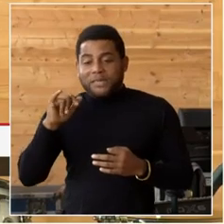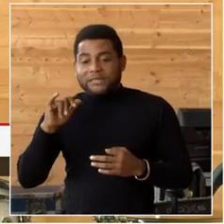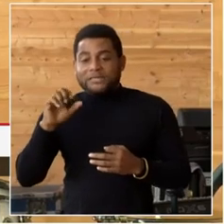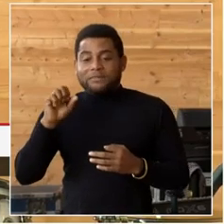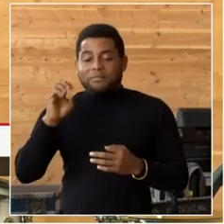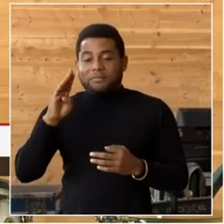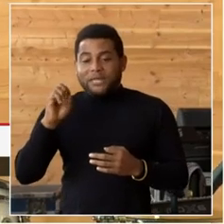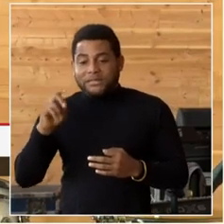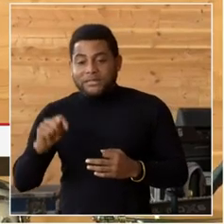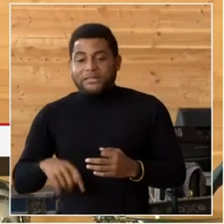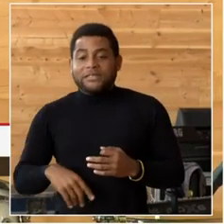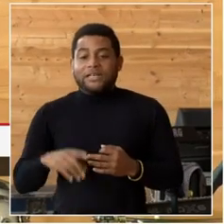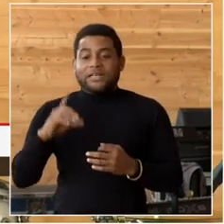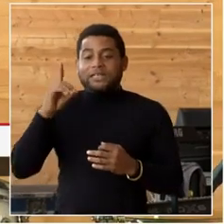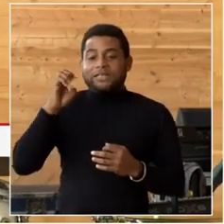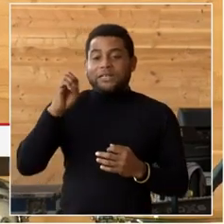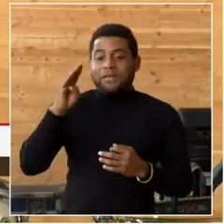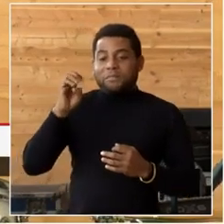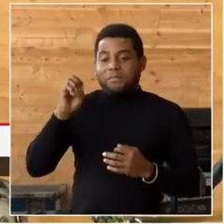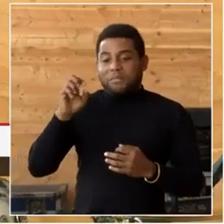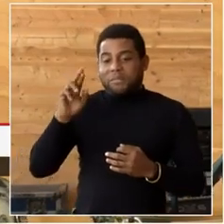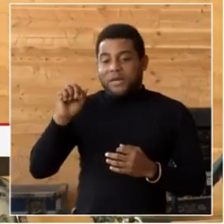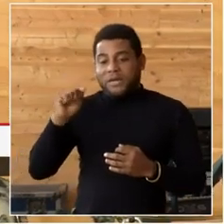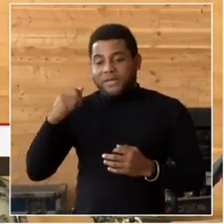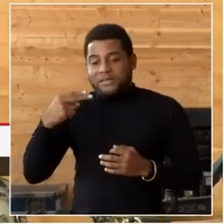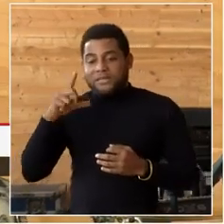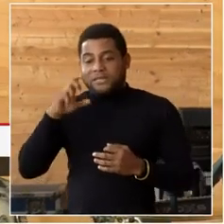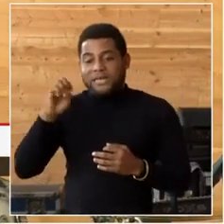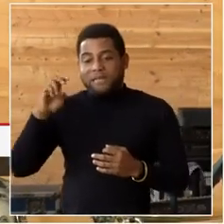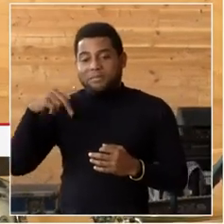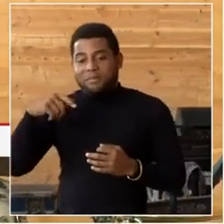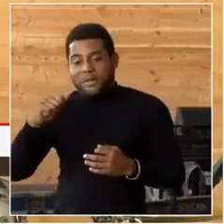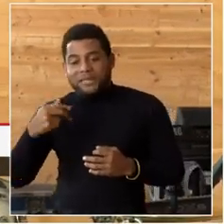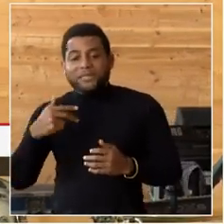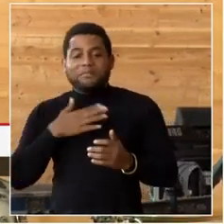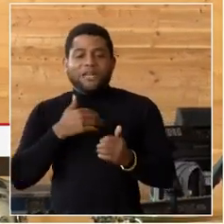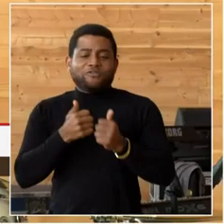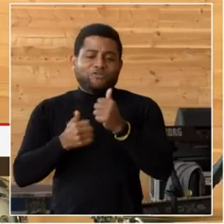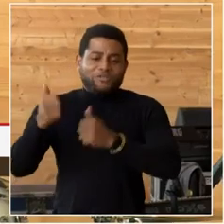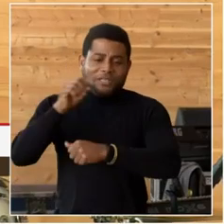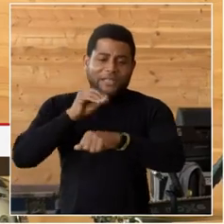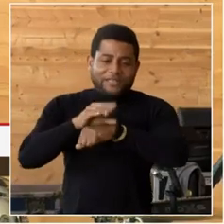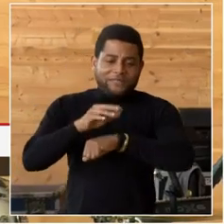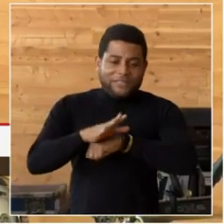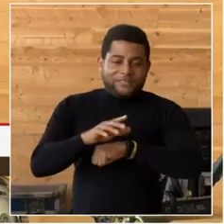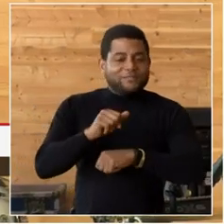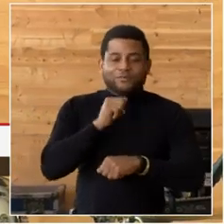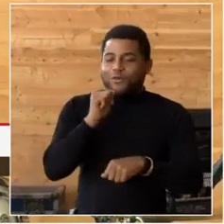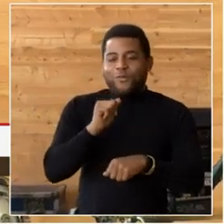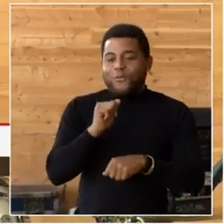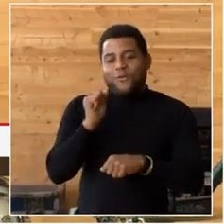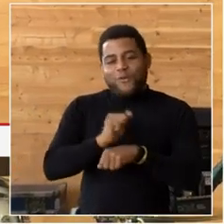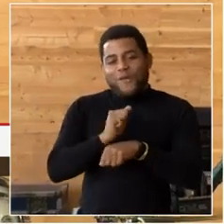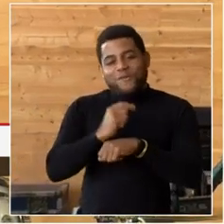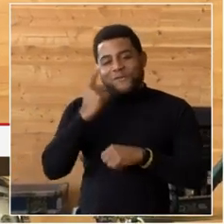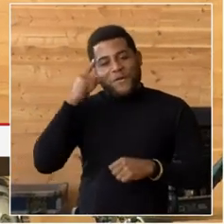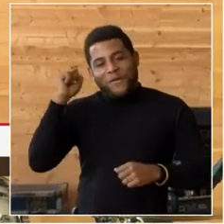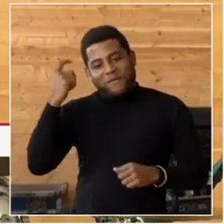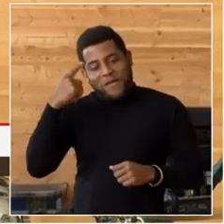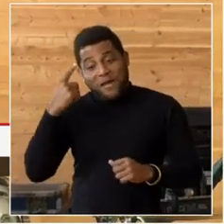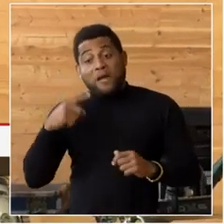Beverly Perry, my senior advisor. And though she doesn't work for the government,